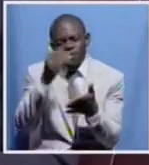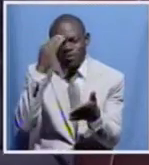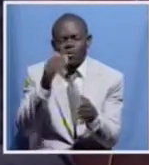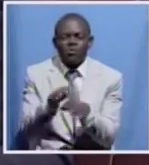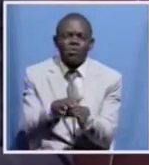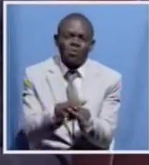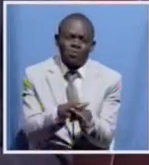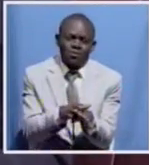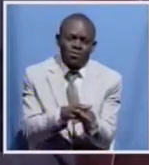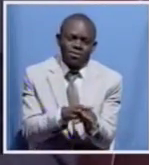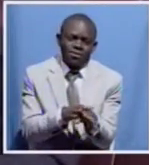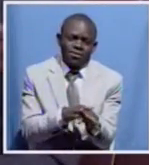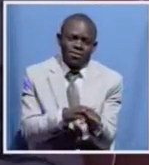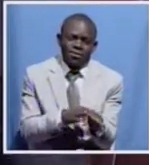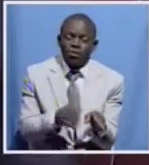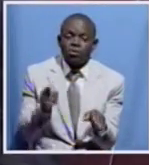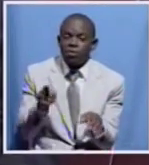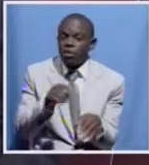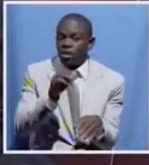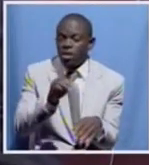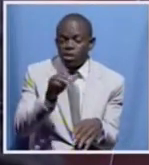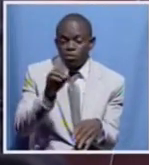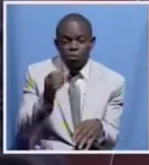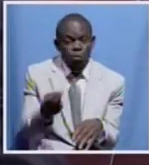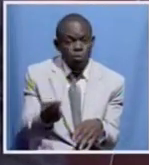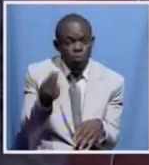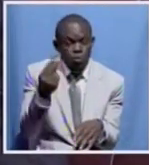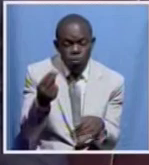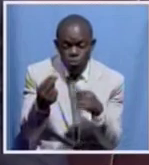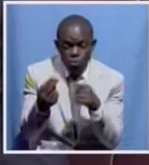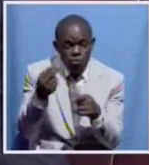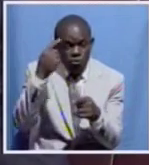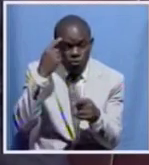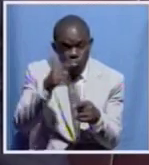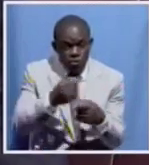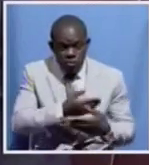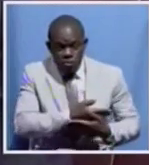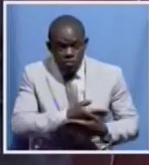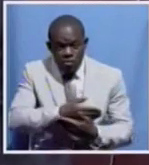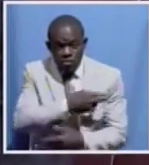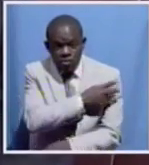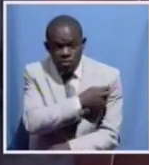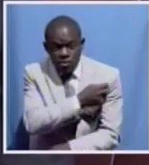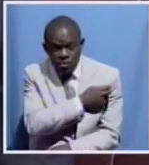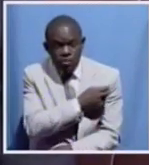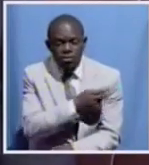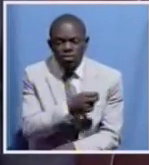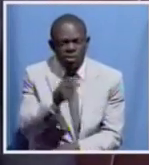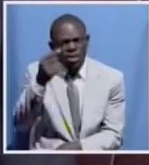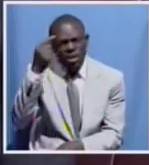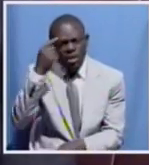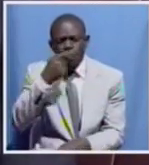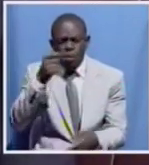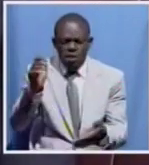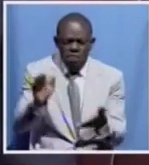an MOU for the pediatrics ward, every day that you delay means one baby is dying. You